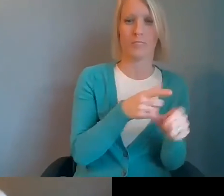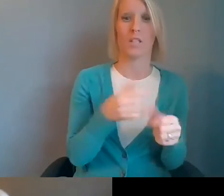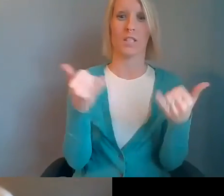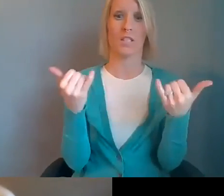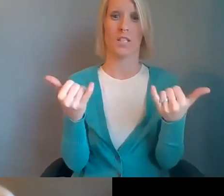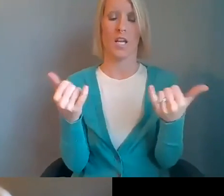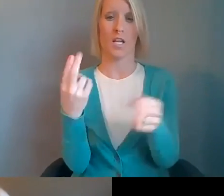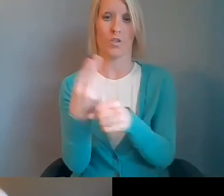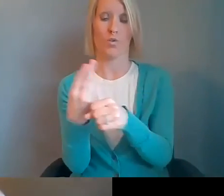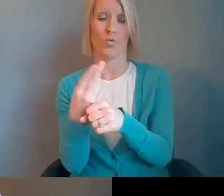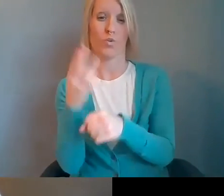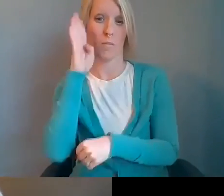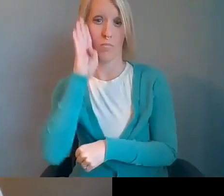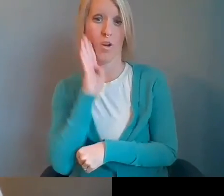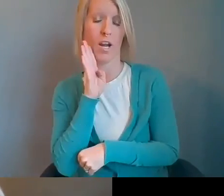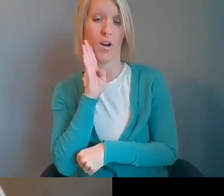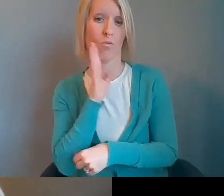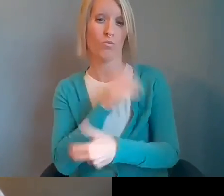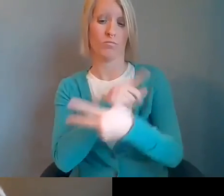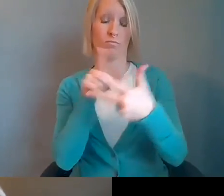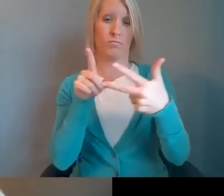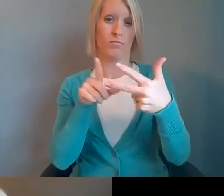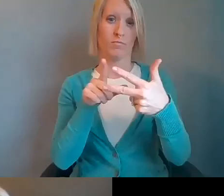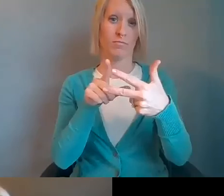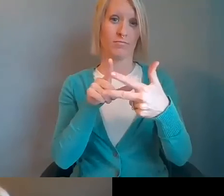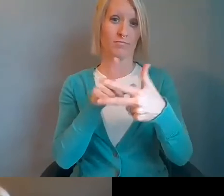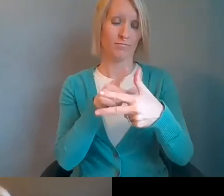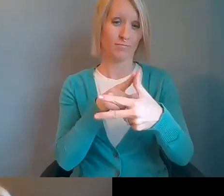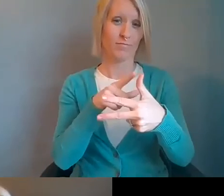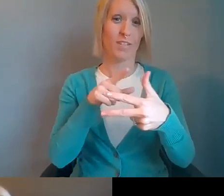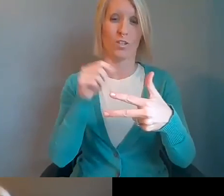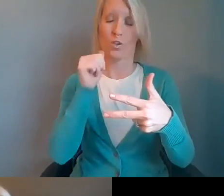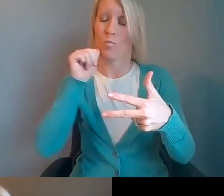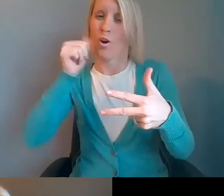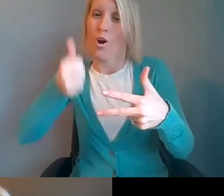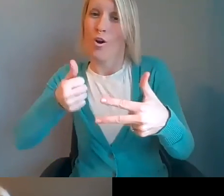And then tomorrow I can use the blue or the green.